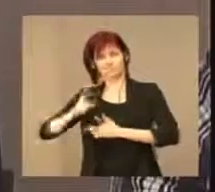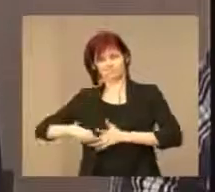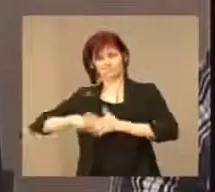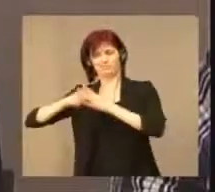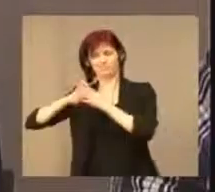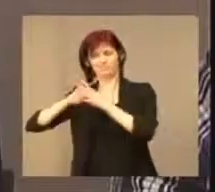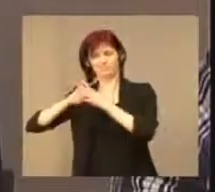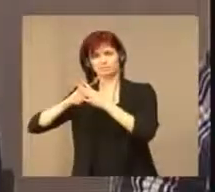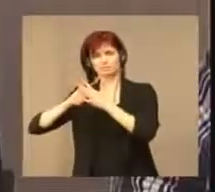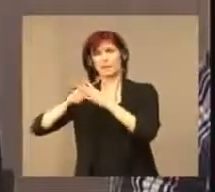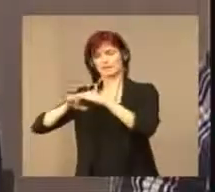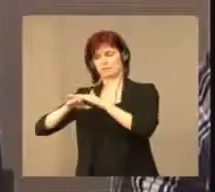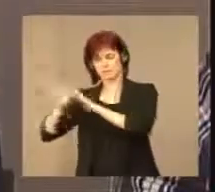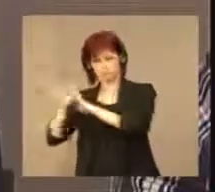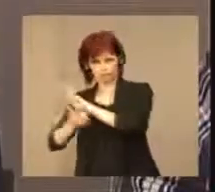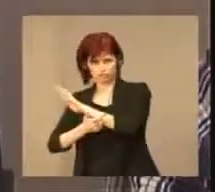legislation.